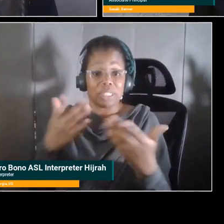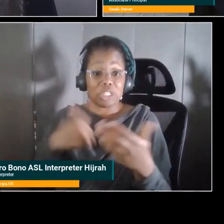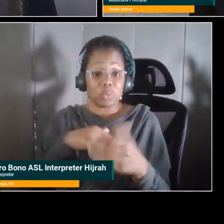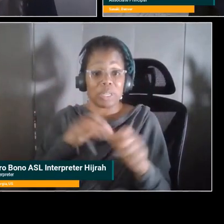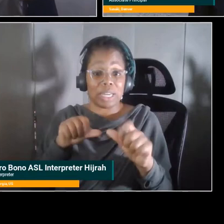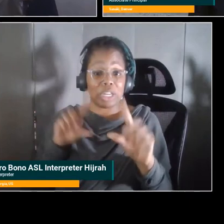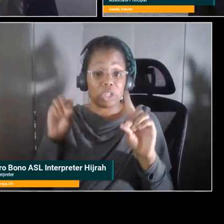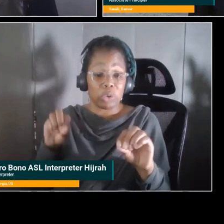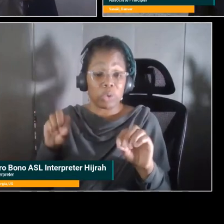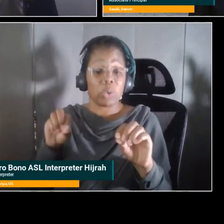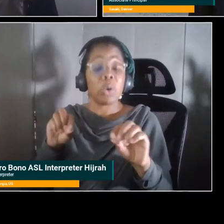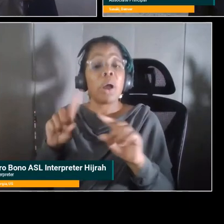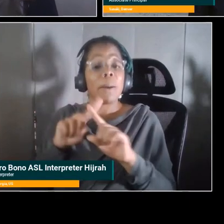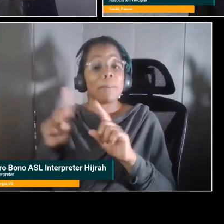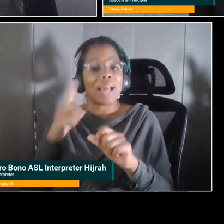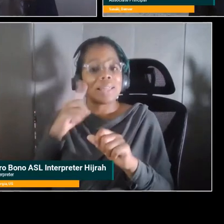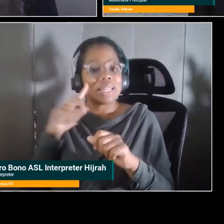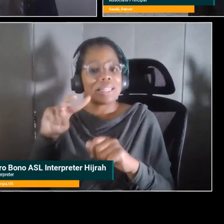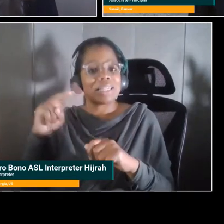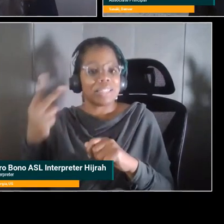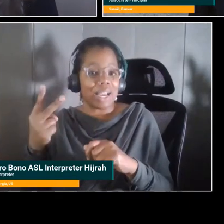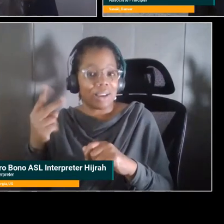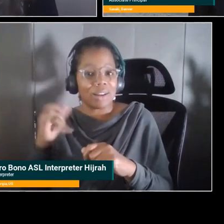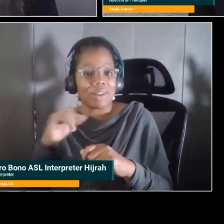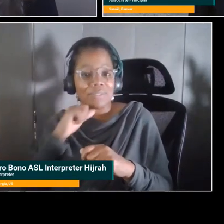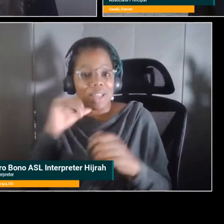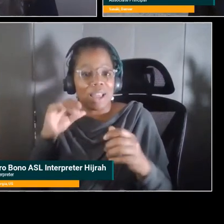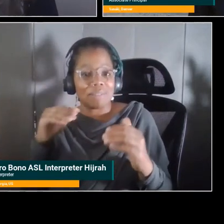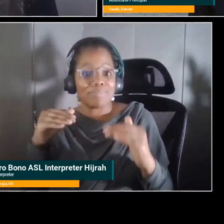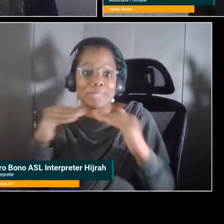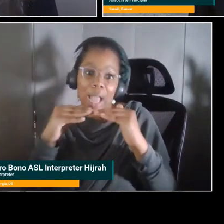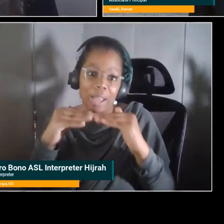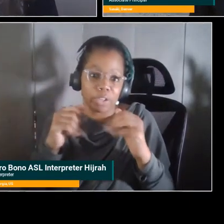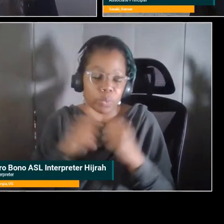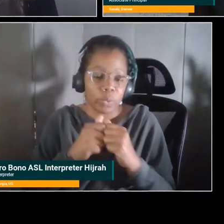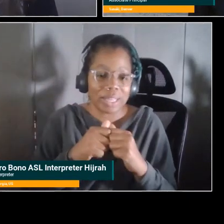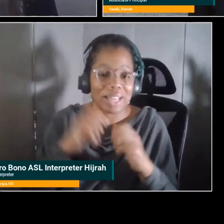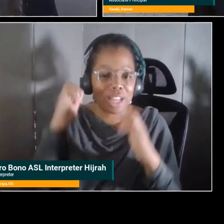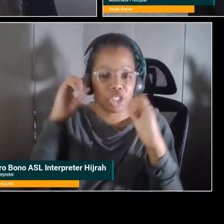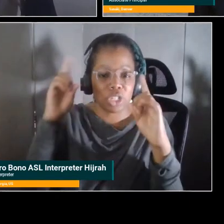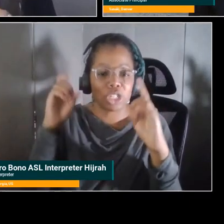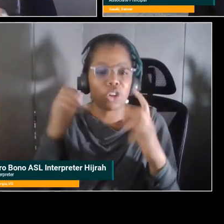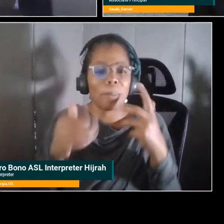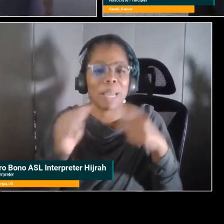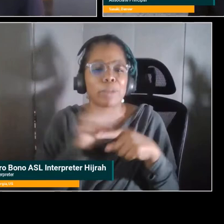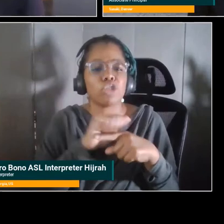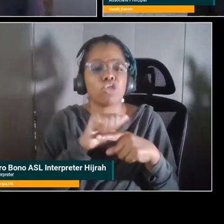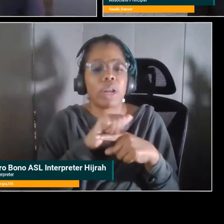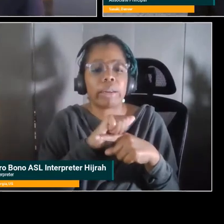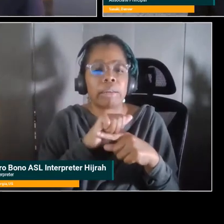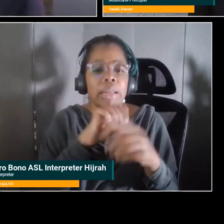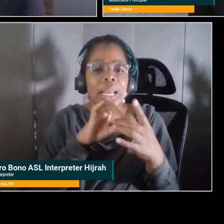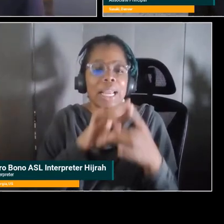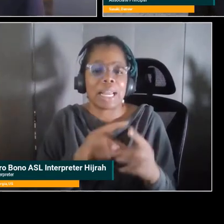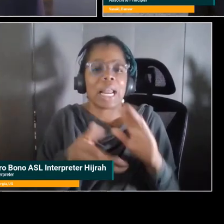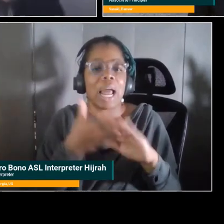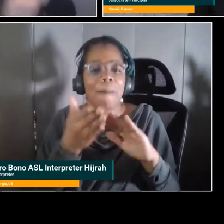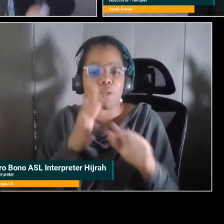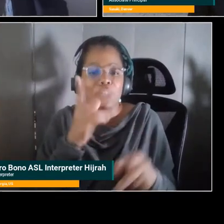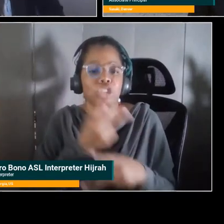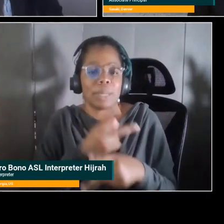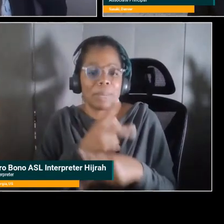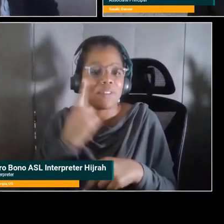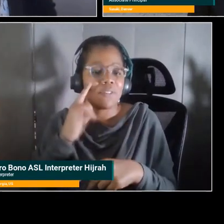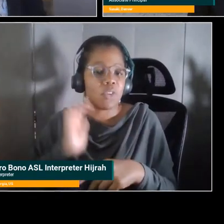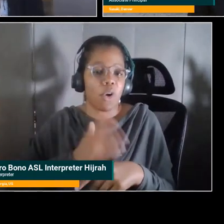then I think the second, if not tied with education, is sort of the training around operations and maintenance of our